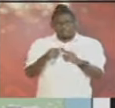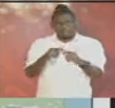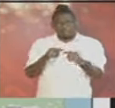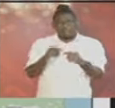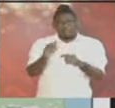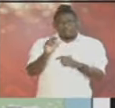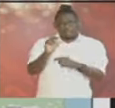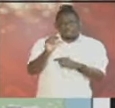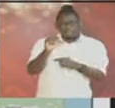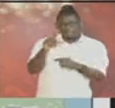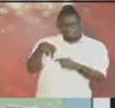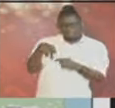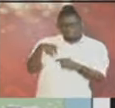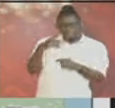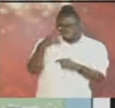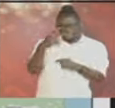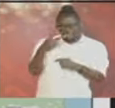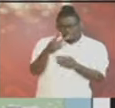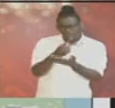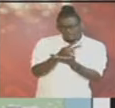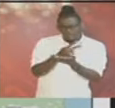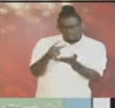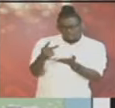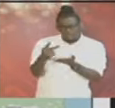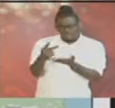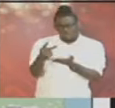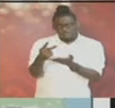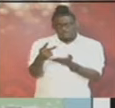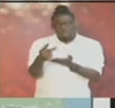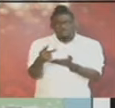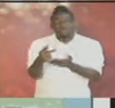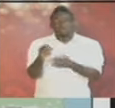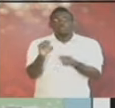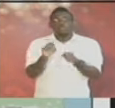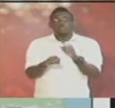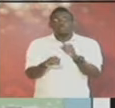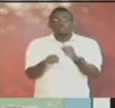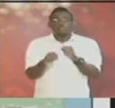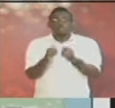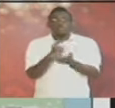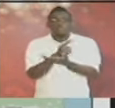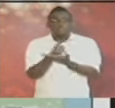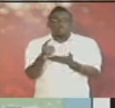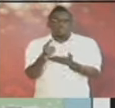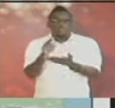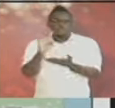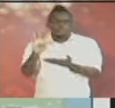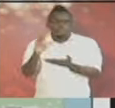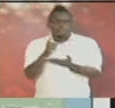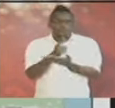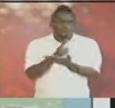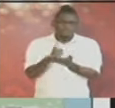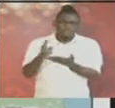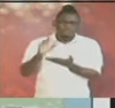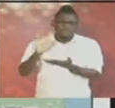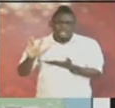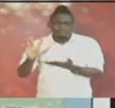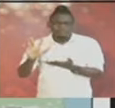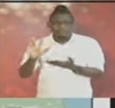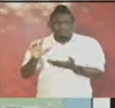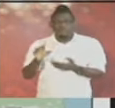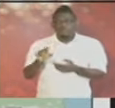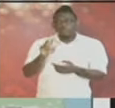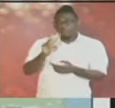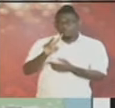weeks. So we look back to epidemiological weeks 4 and 5, which really covers the period the 24th